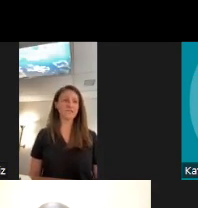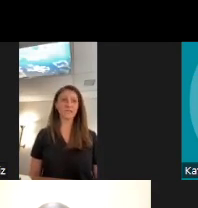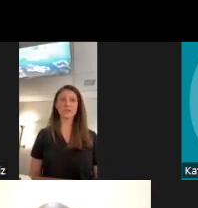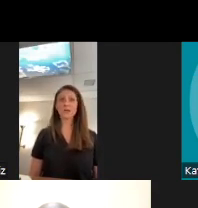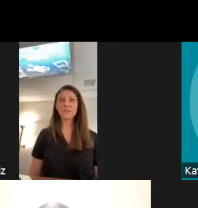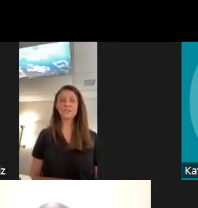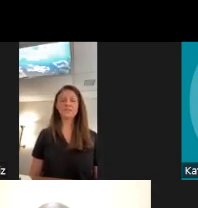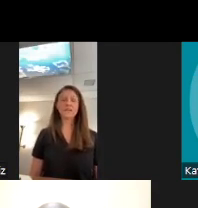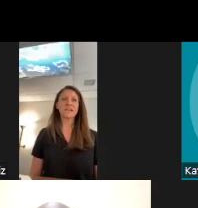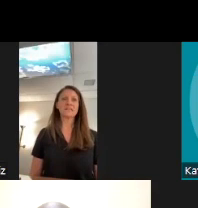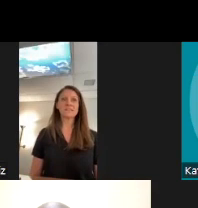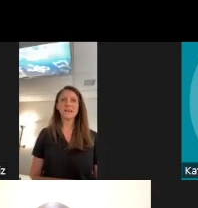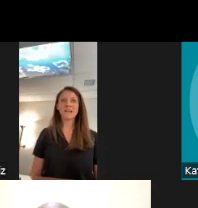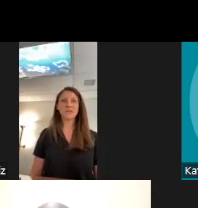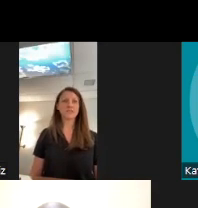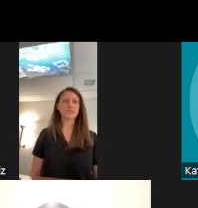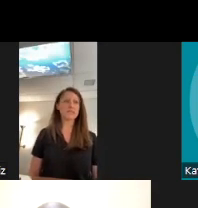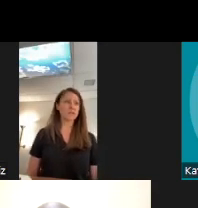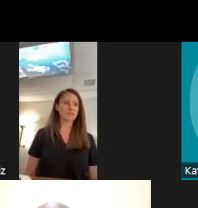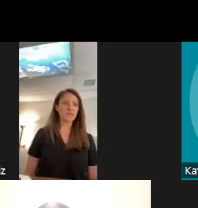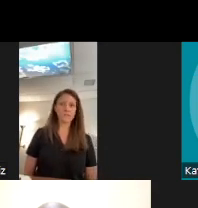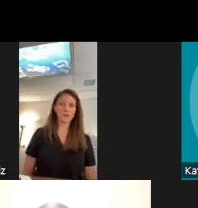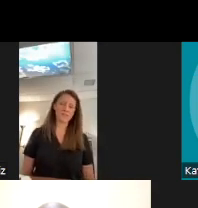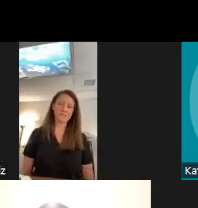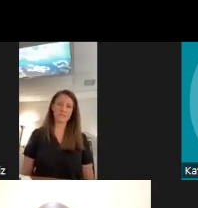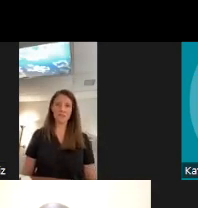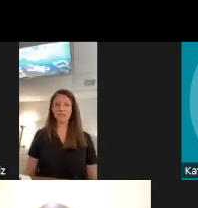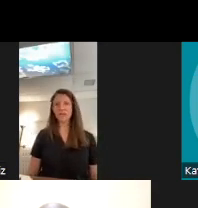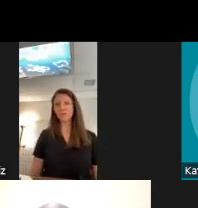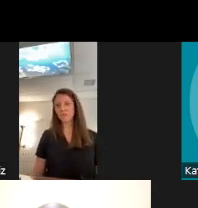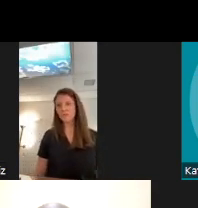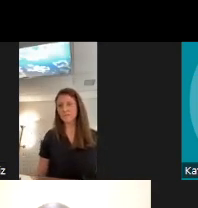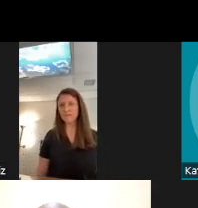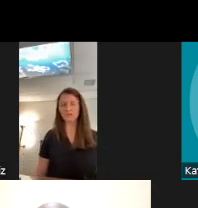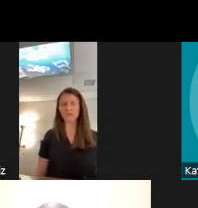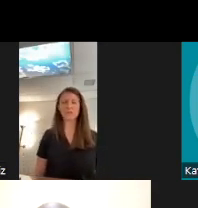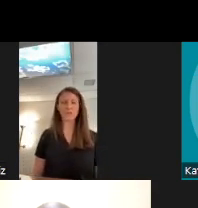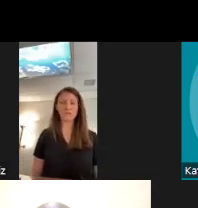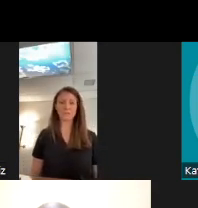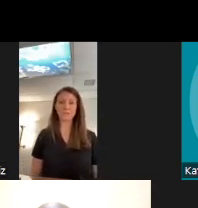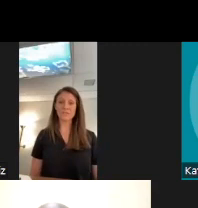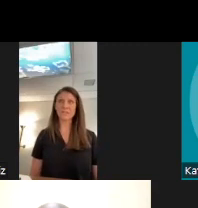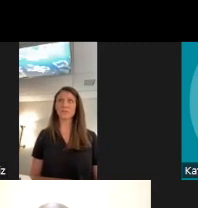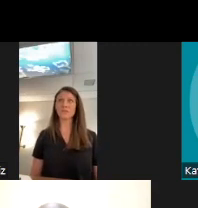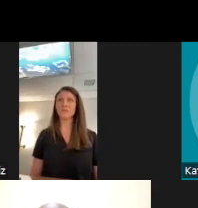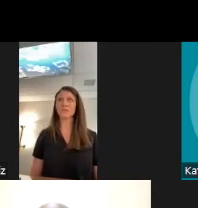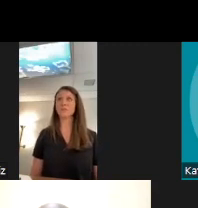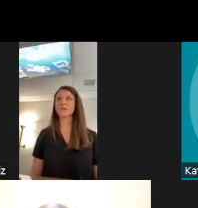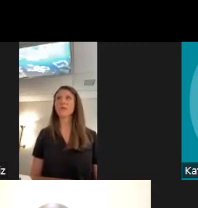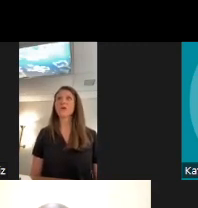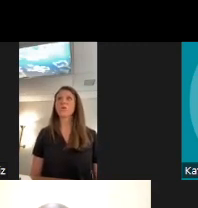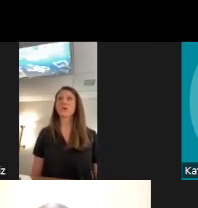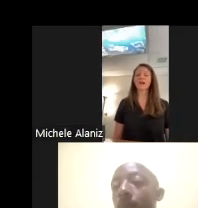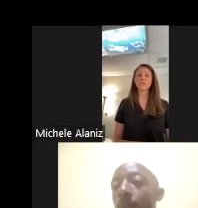would have different targets and say, I want you to hit all the yellow balls to this target and all the white balls to that target, for example. So that's a working